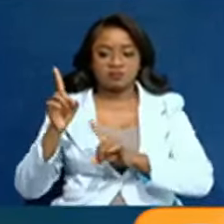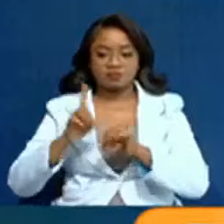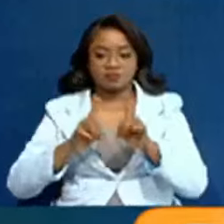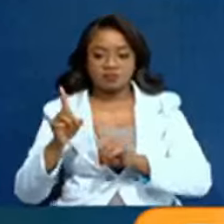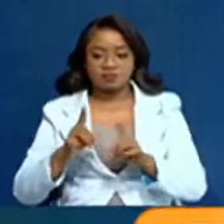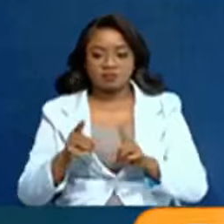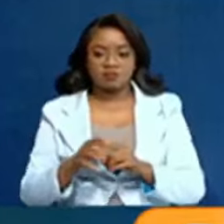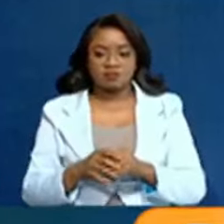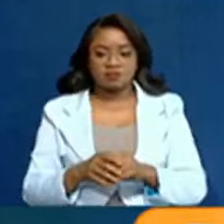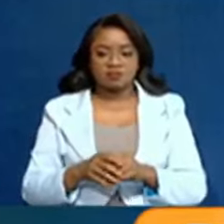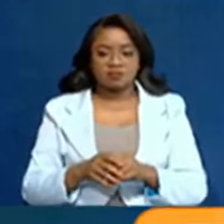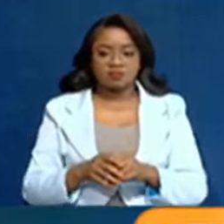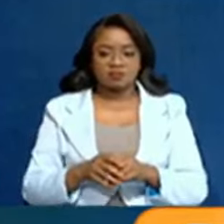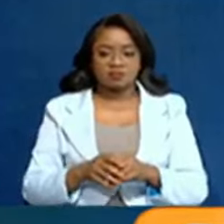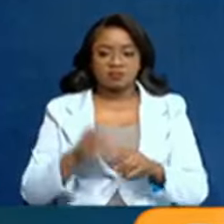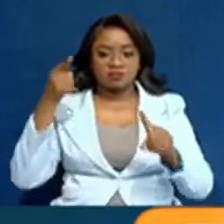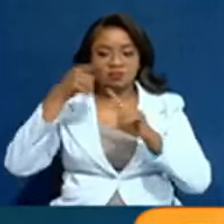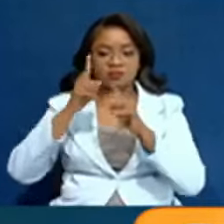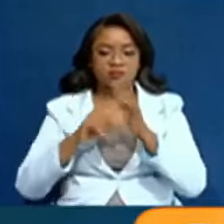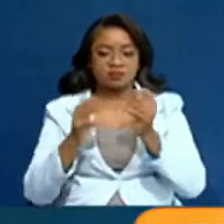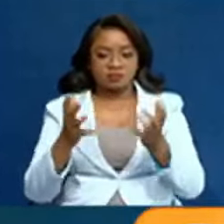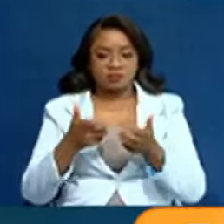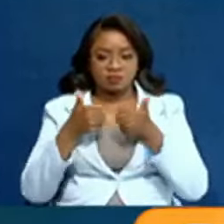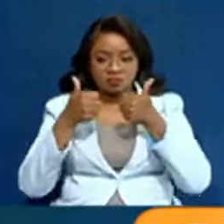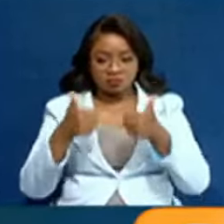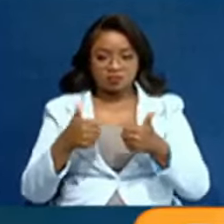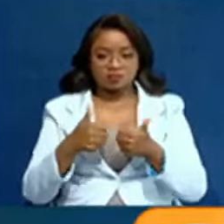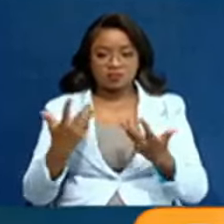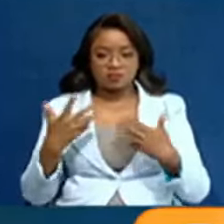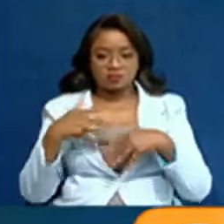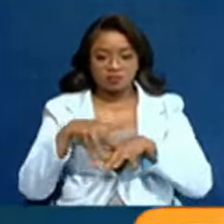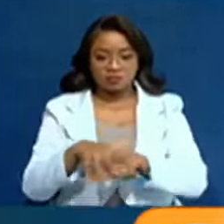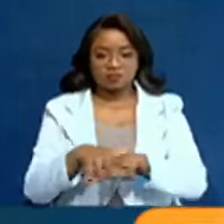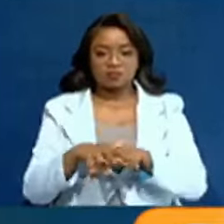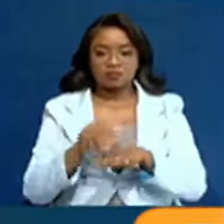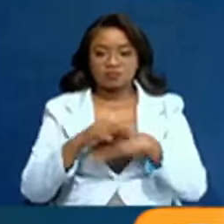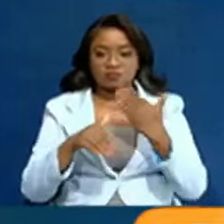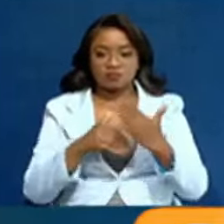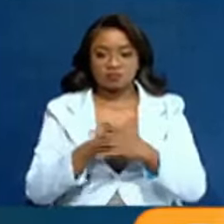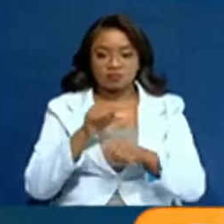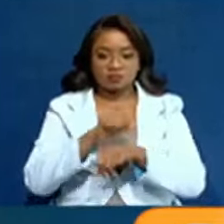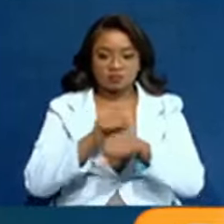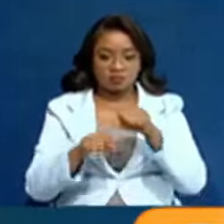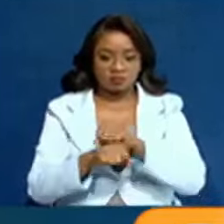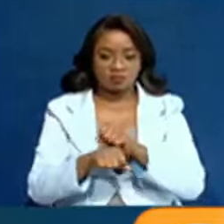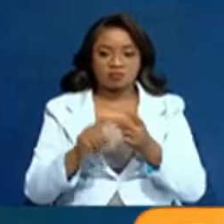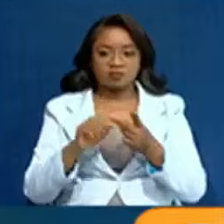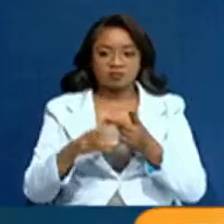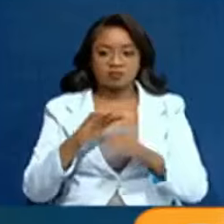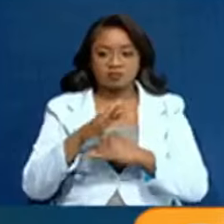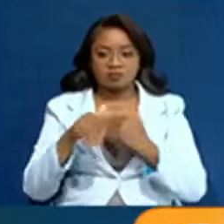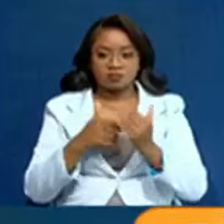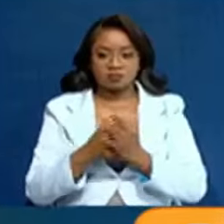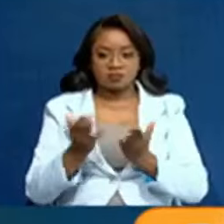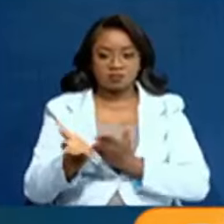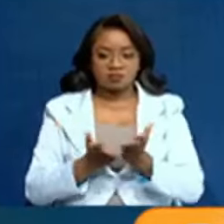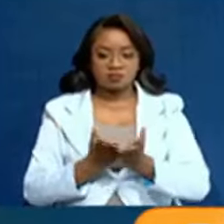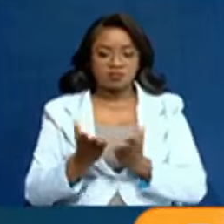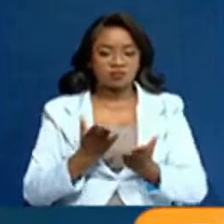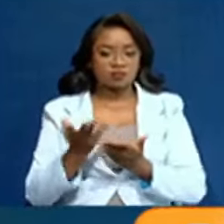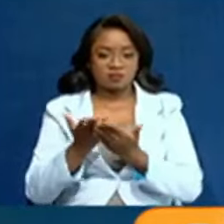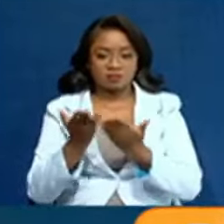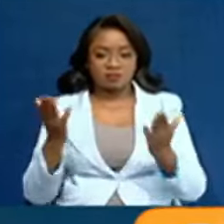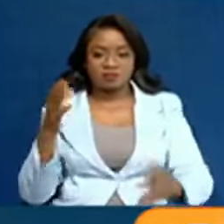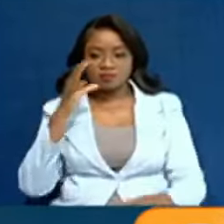that proper integration of all this infrastructure and services, that's something that is still lacking. Okay.